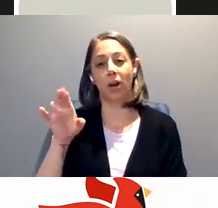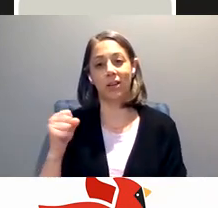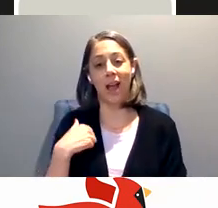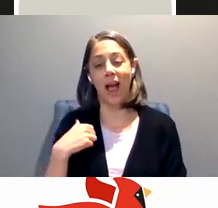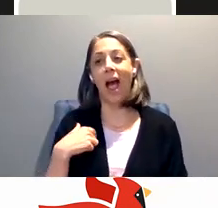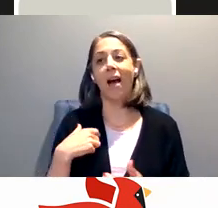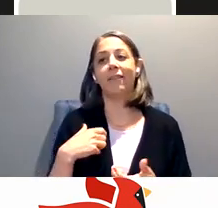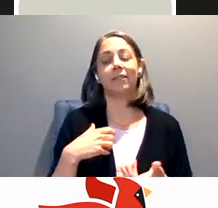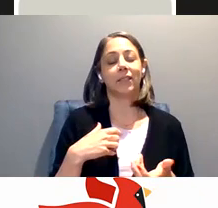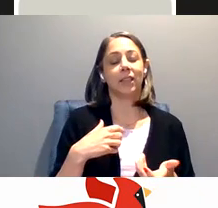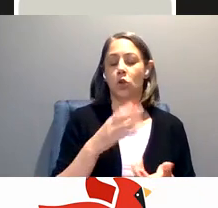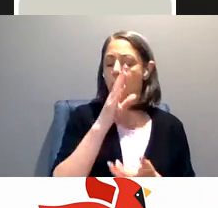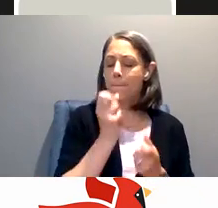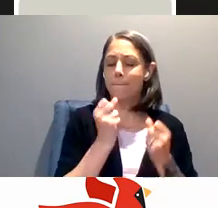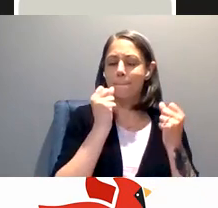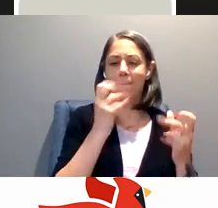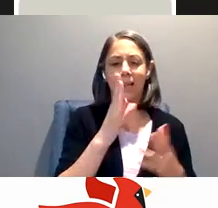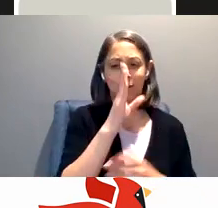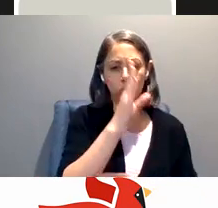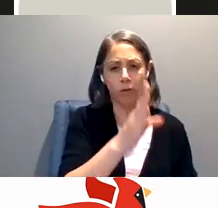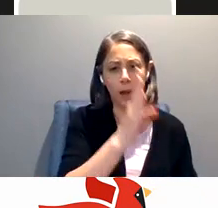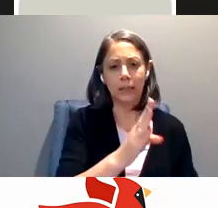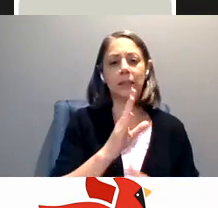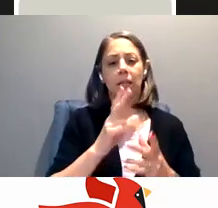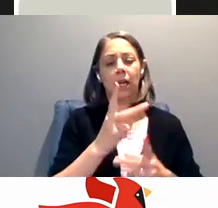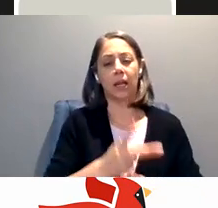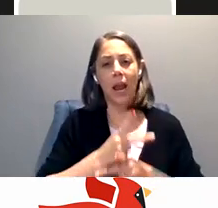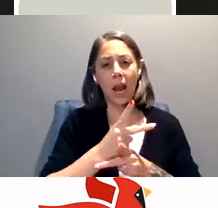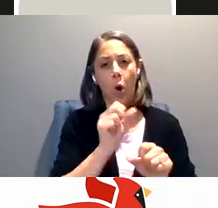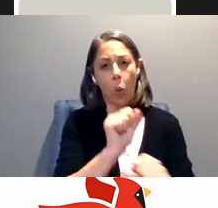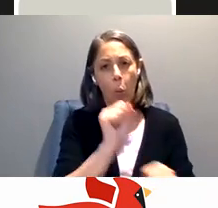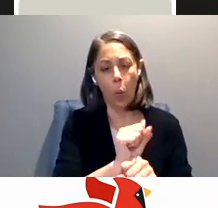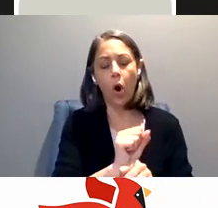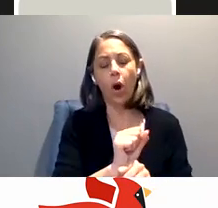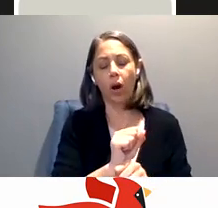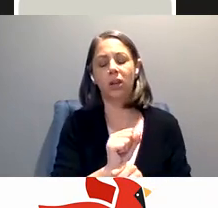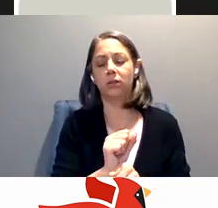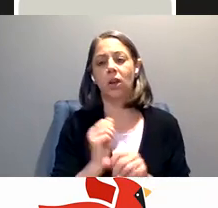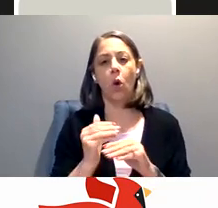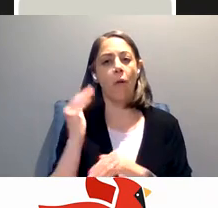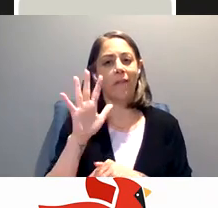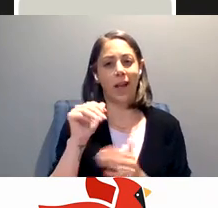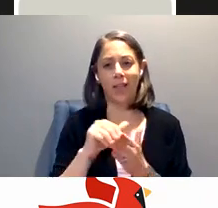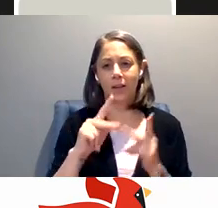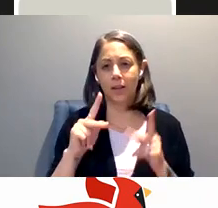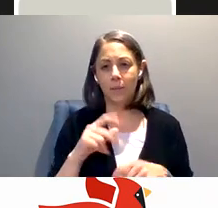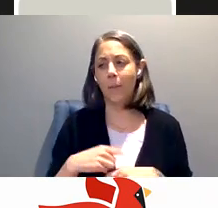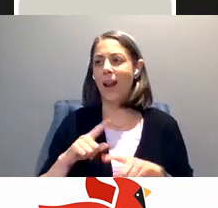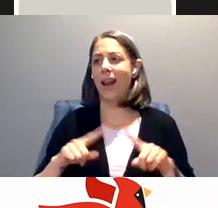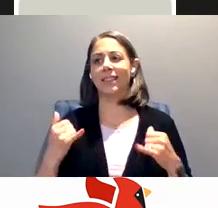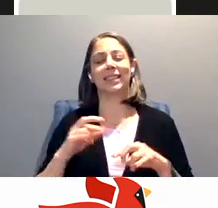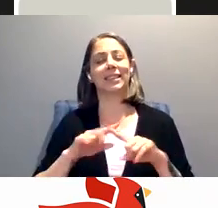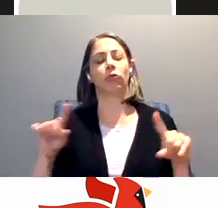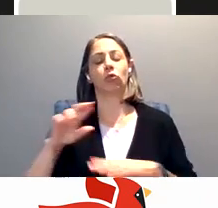I've done a lot of direct care work. And I'm sitting in a different role now as the executive